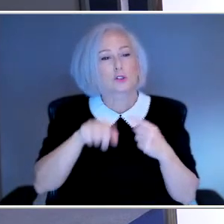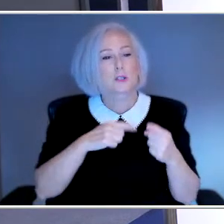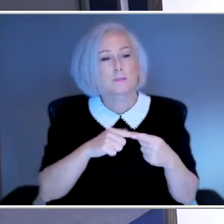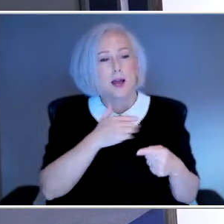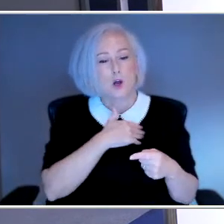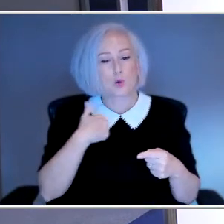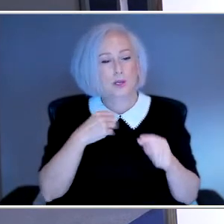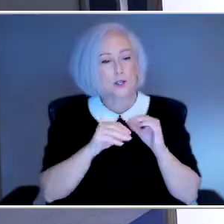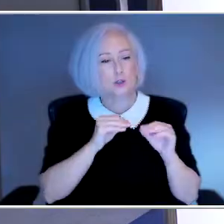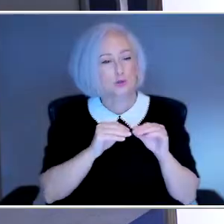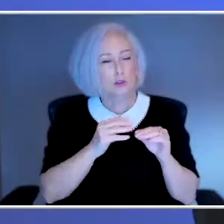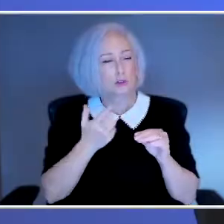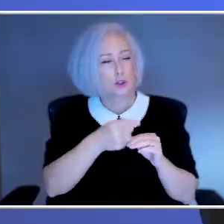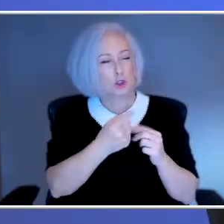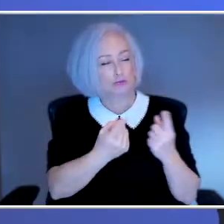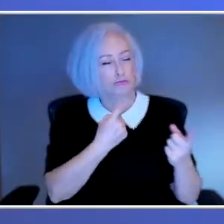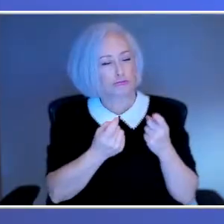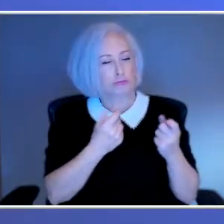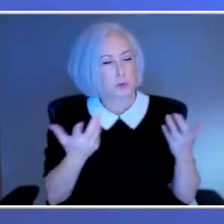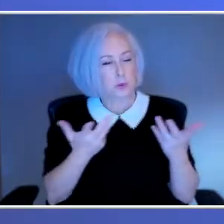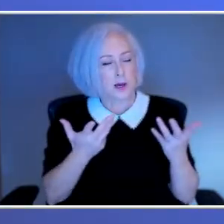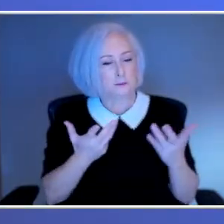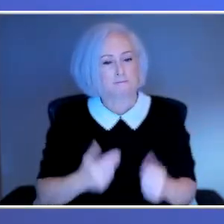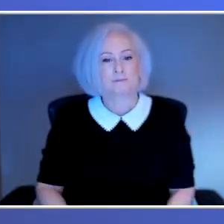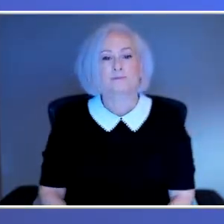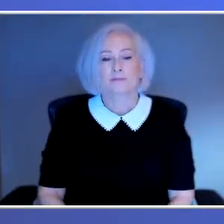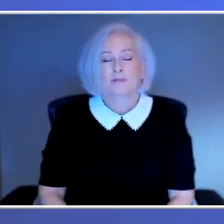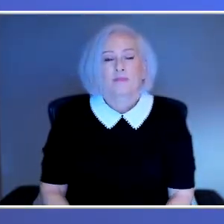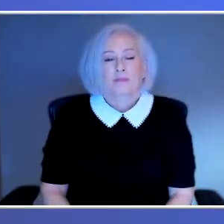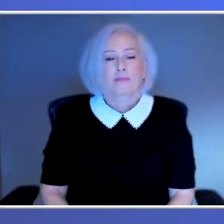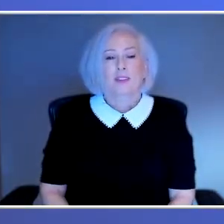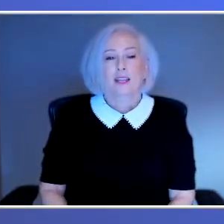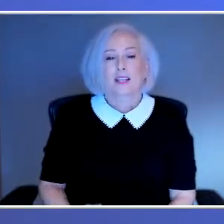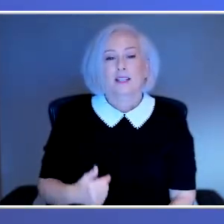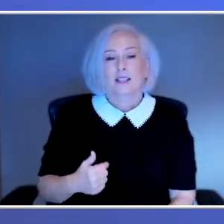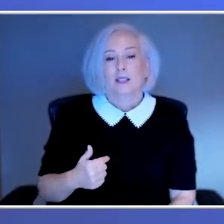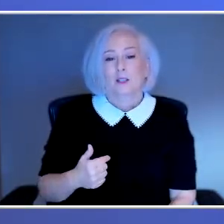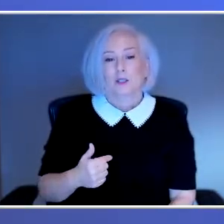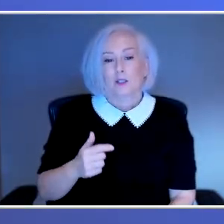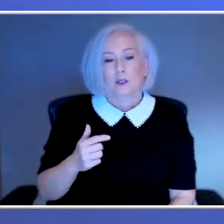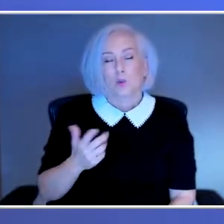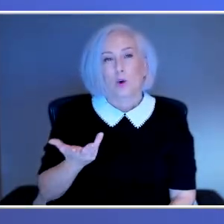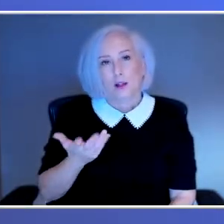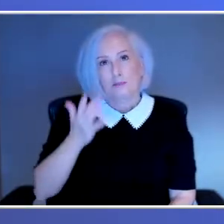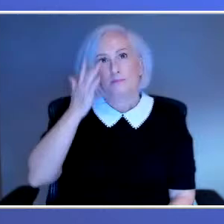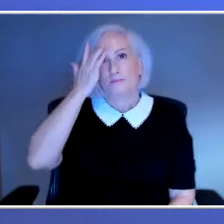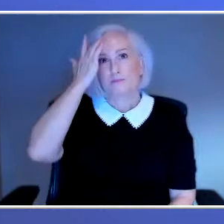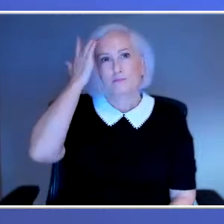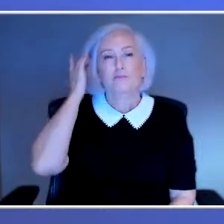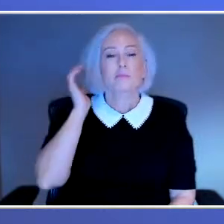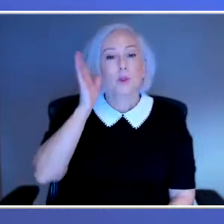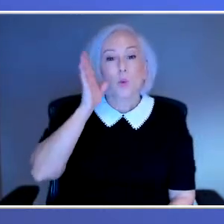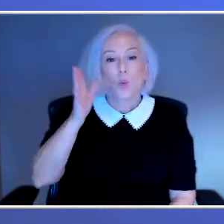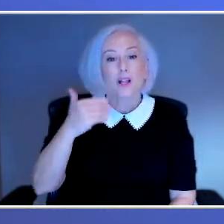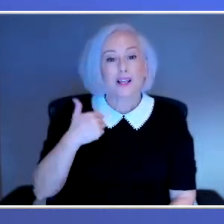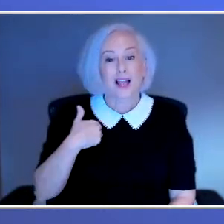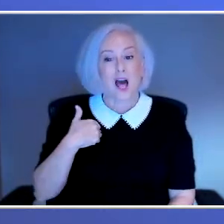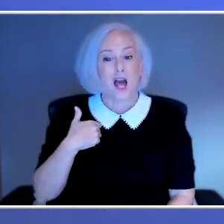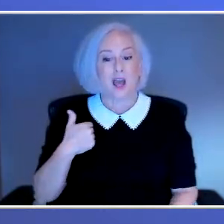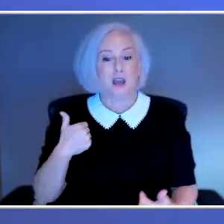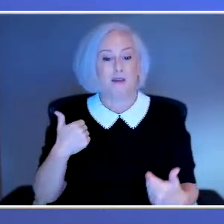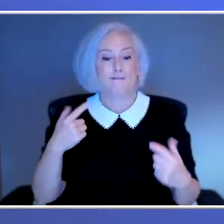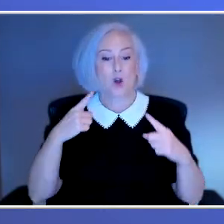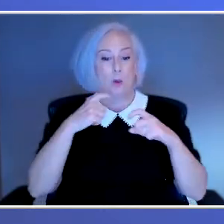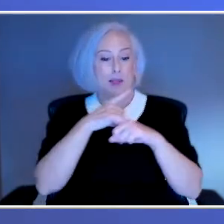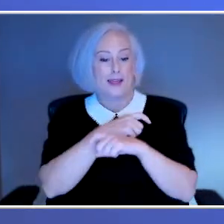What I'm gonna, basically, am I going to have any complications later?